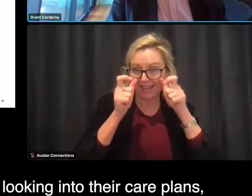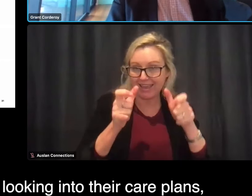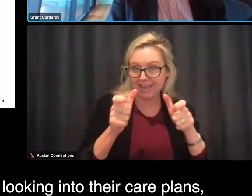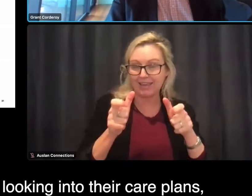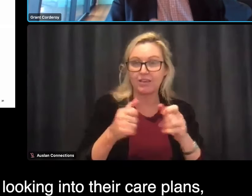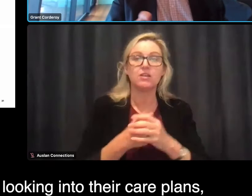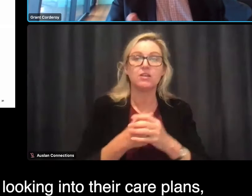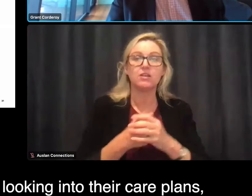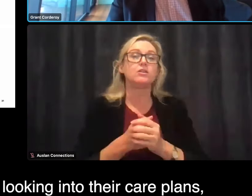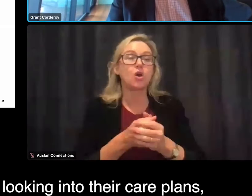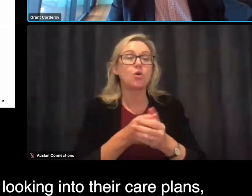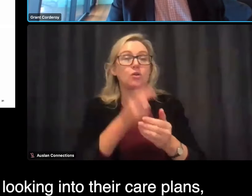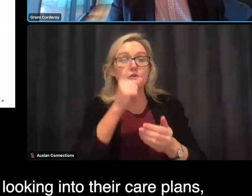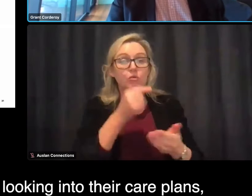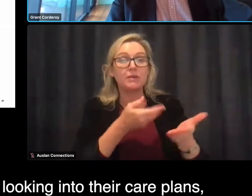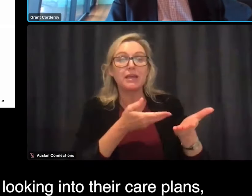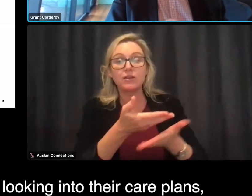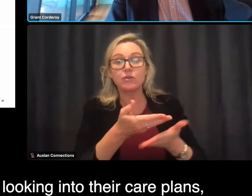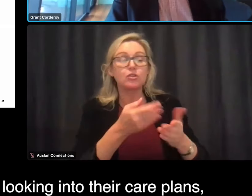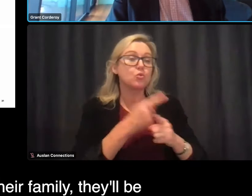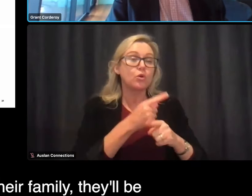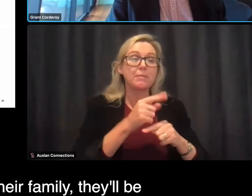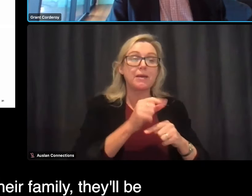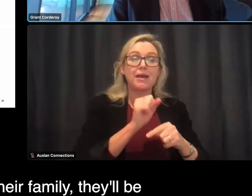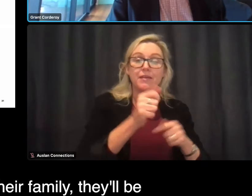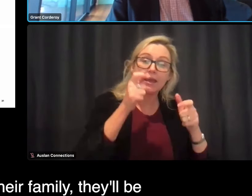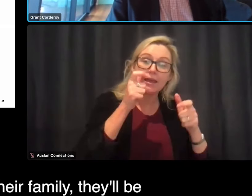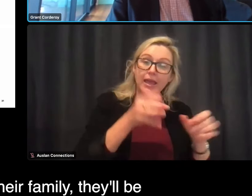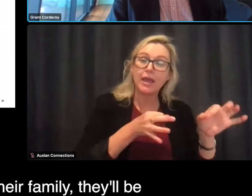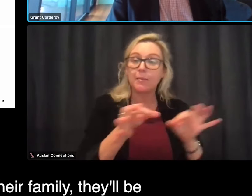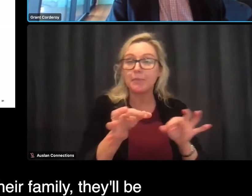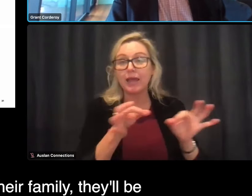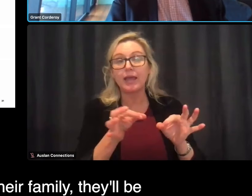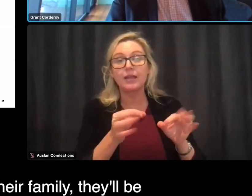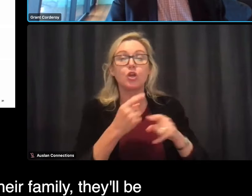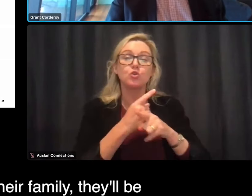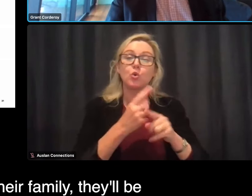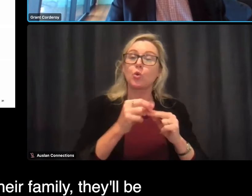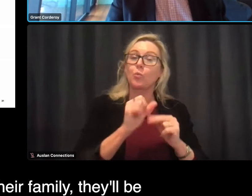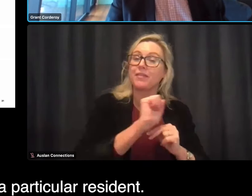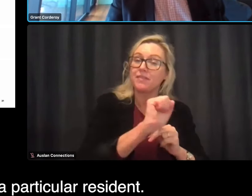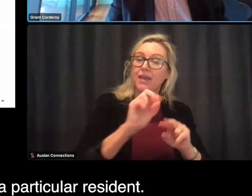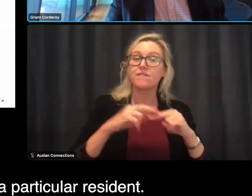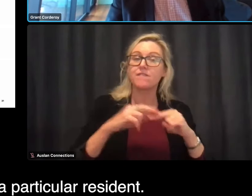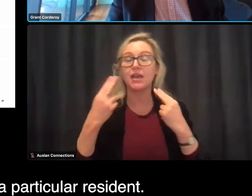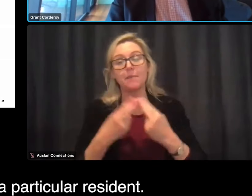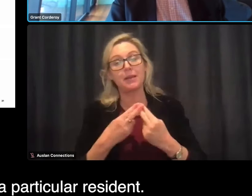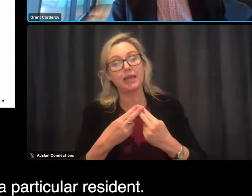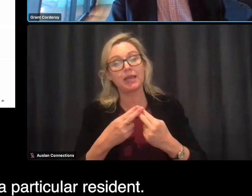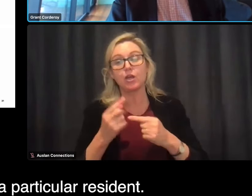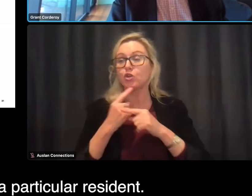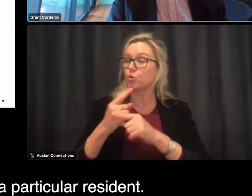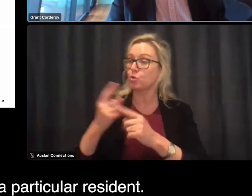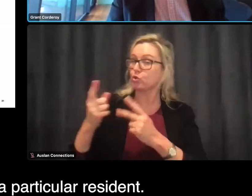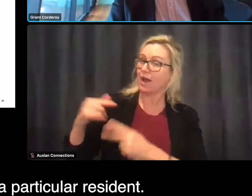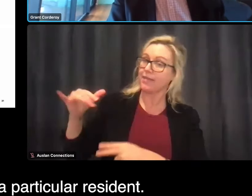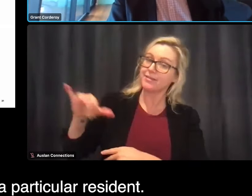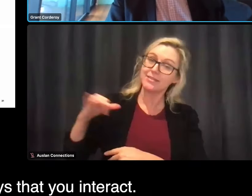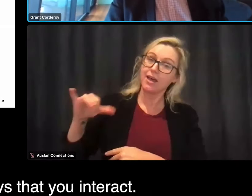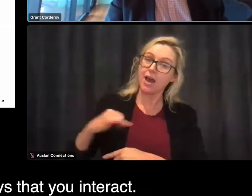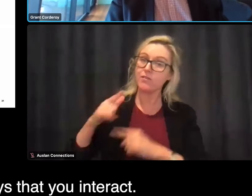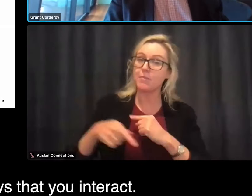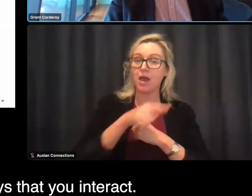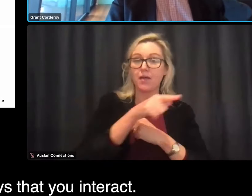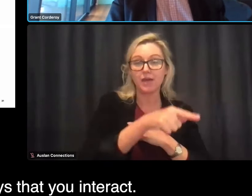interaction, again, can be looking at their care plans, can be speaking to their family, can be talking to staff about a particular resident.